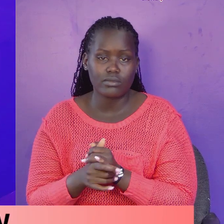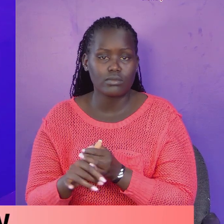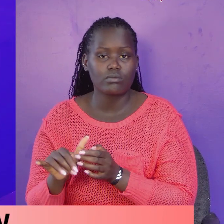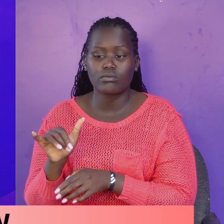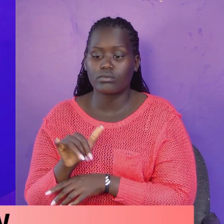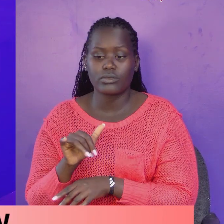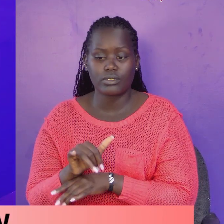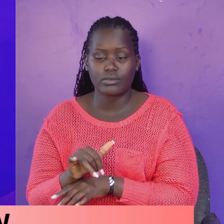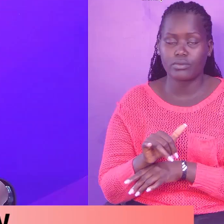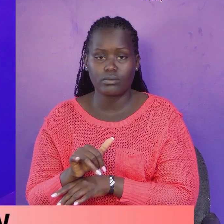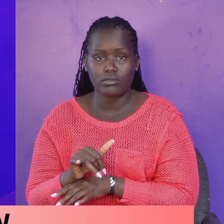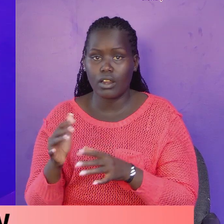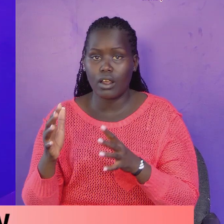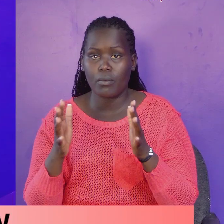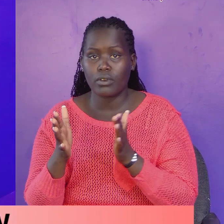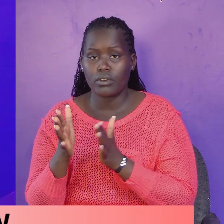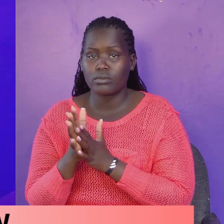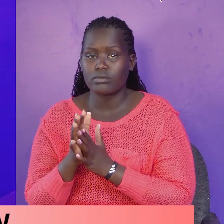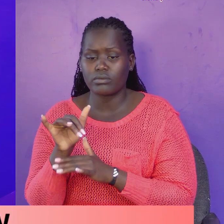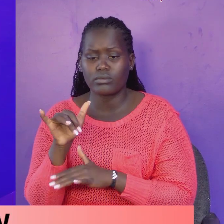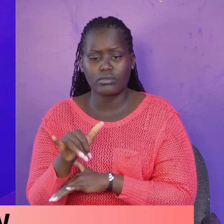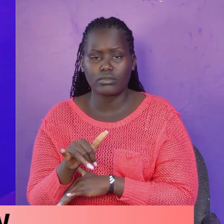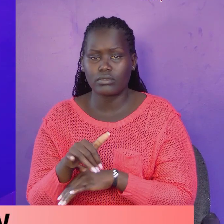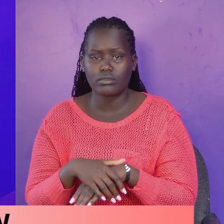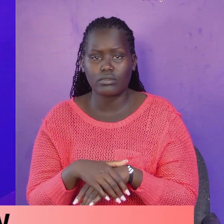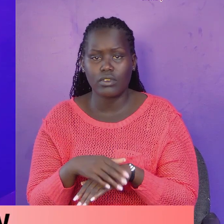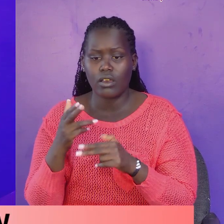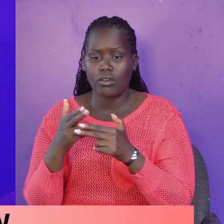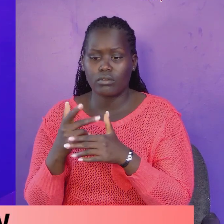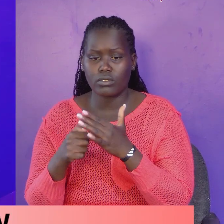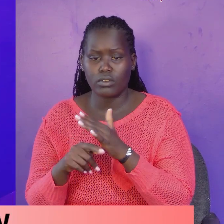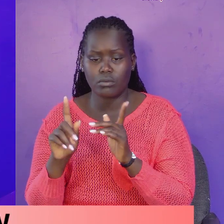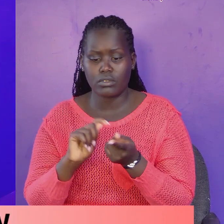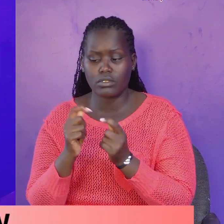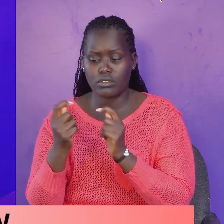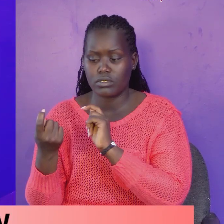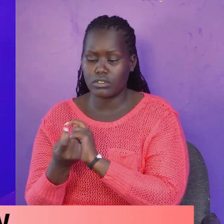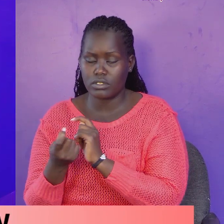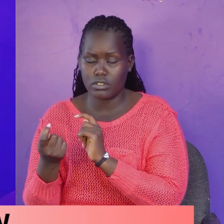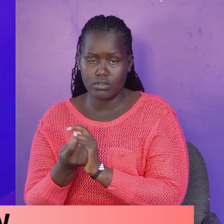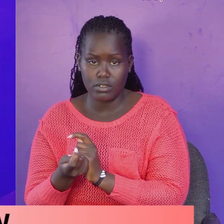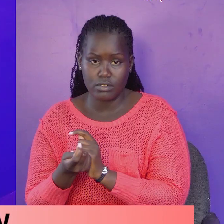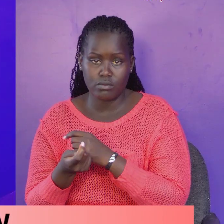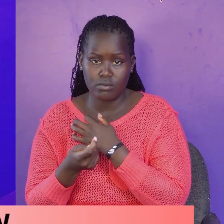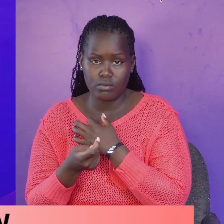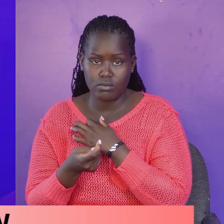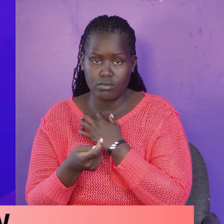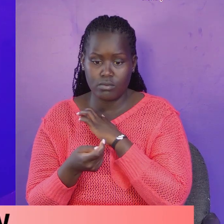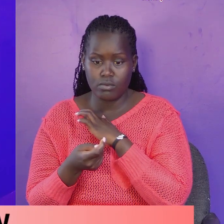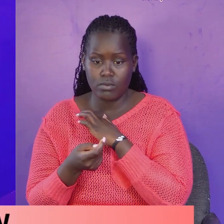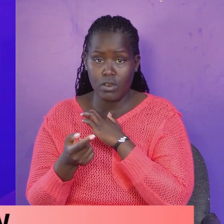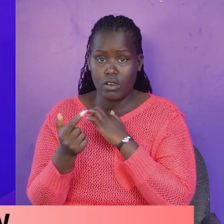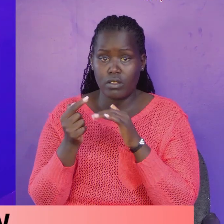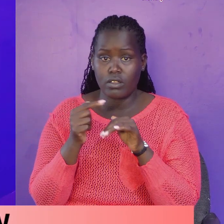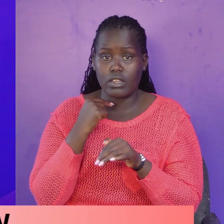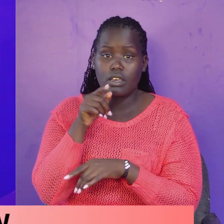big plan. That is, let's call it a transfer suicide. They killed themselves